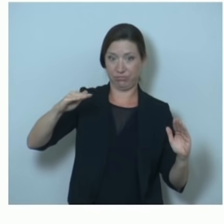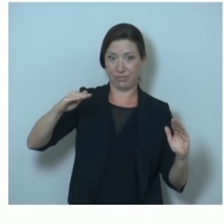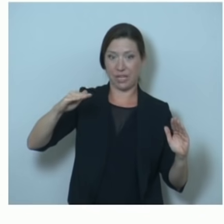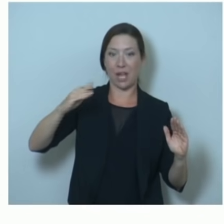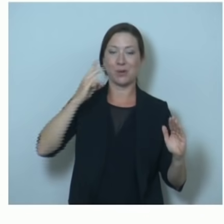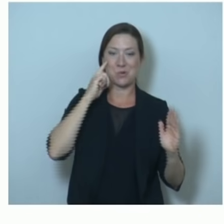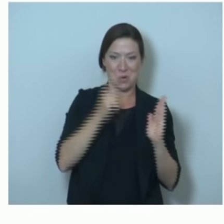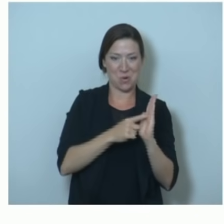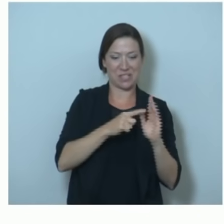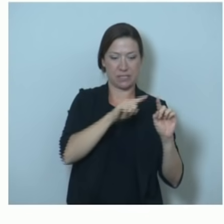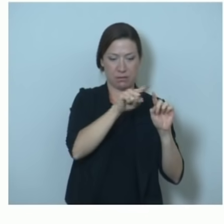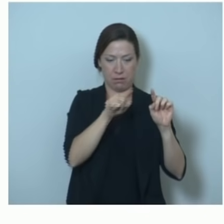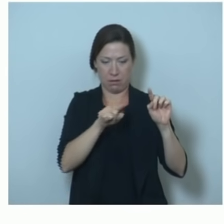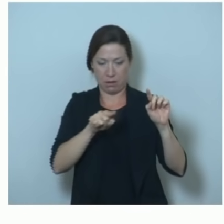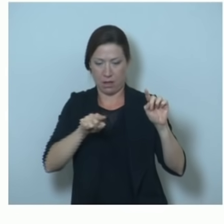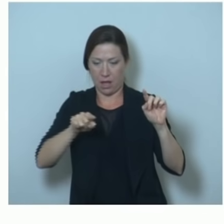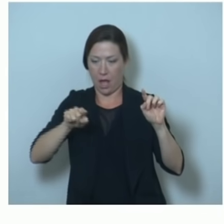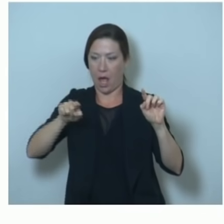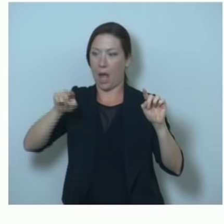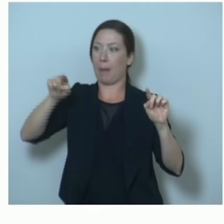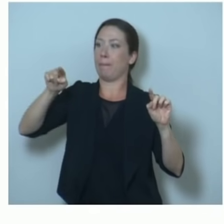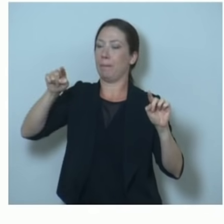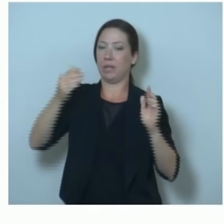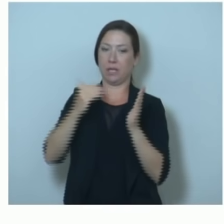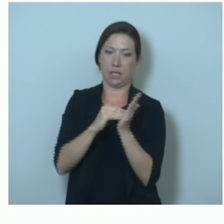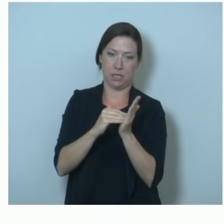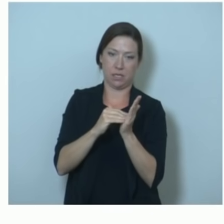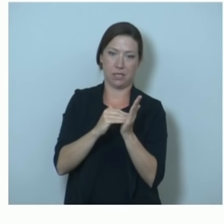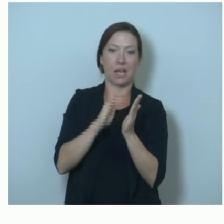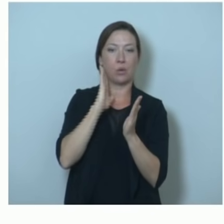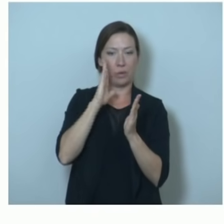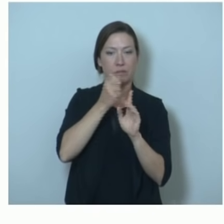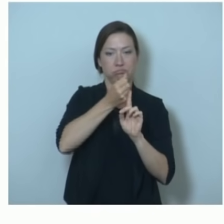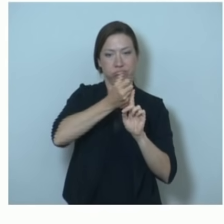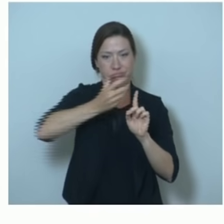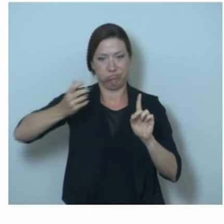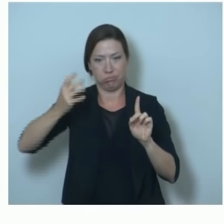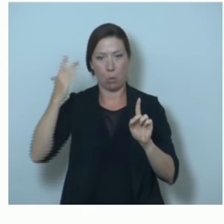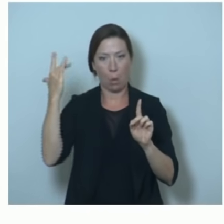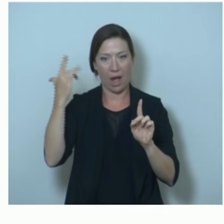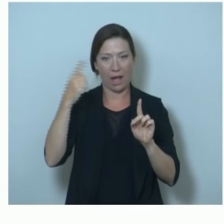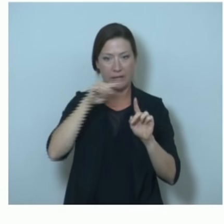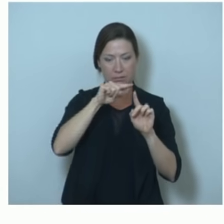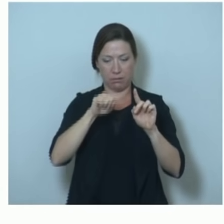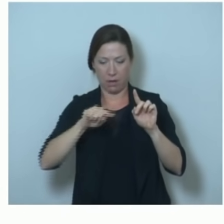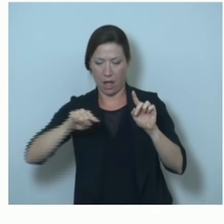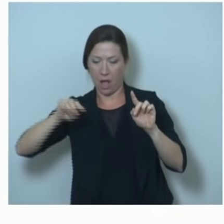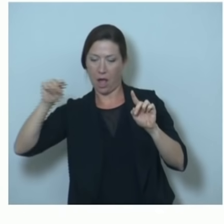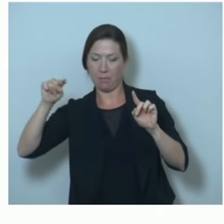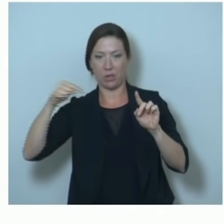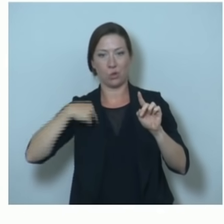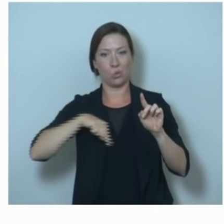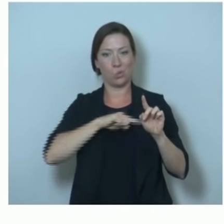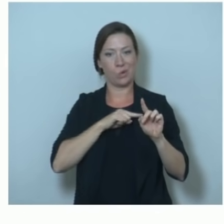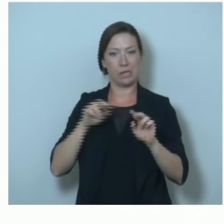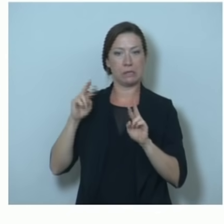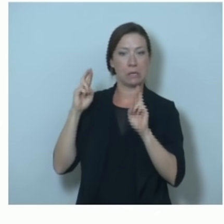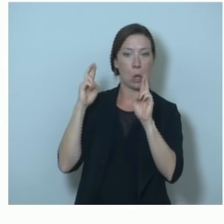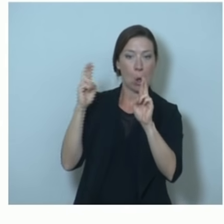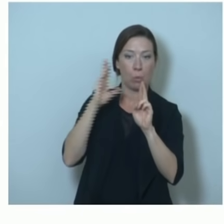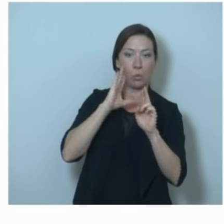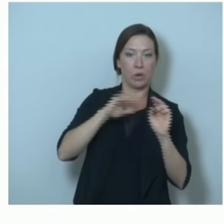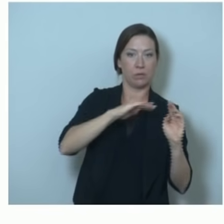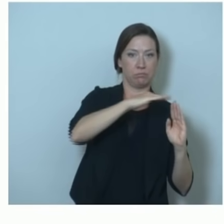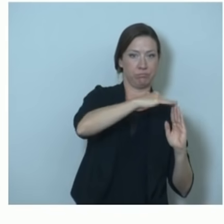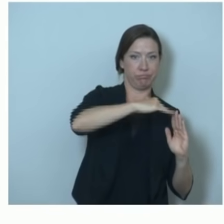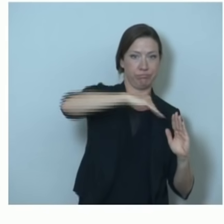I'll talk a little bit more about why that is, but we are not actually seeing that downward trend. That green line should